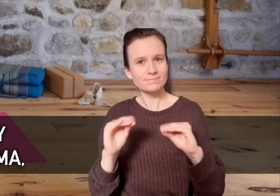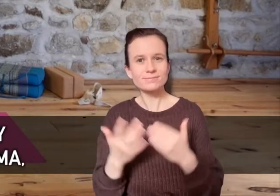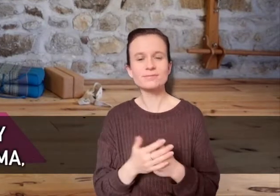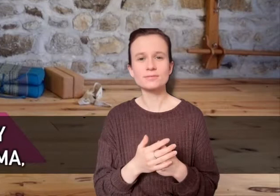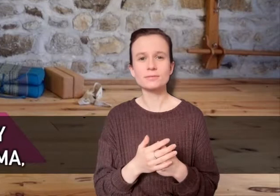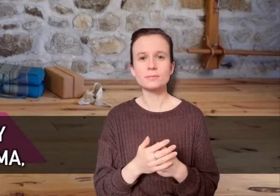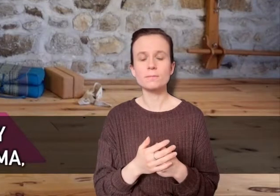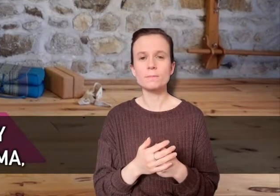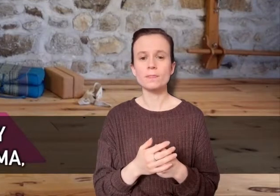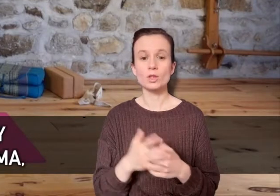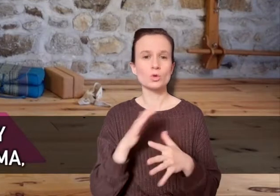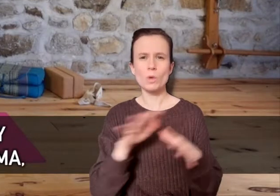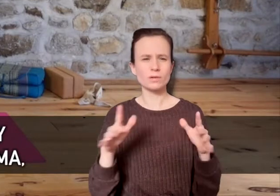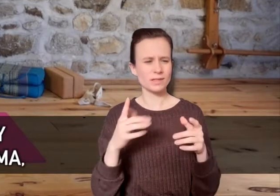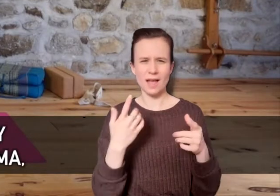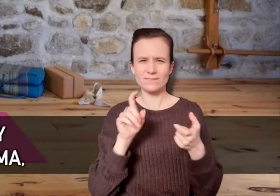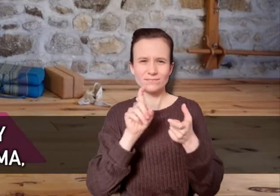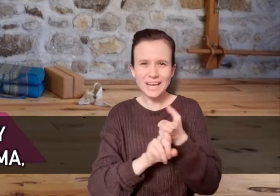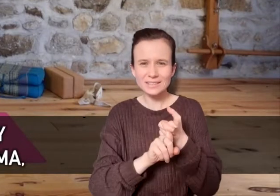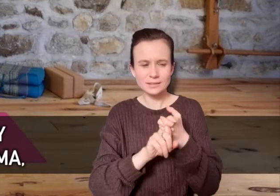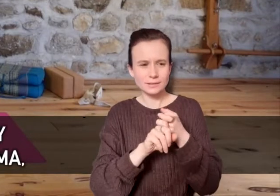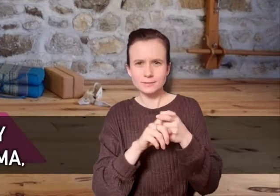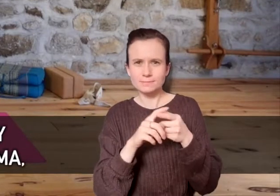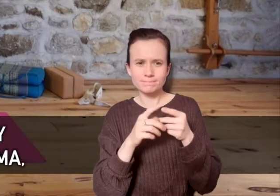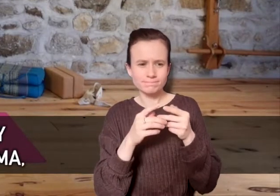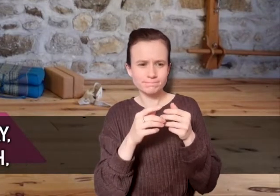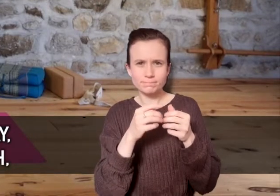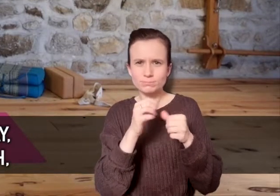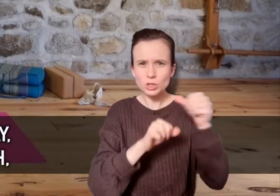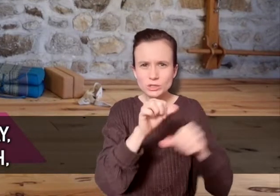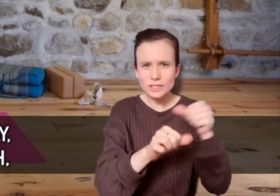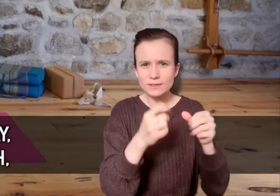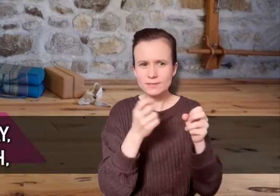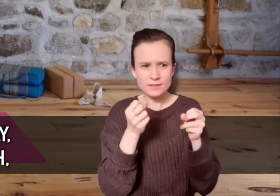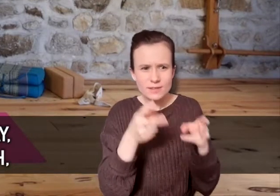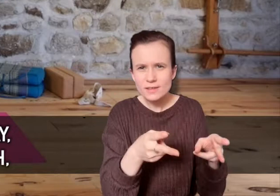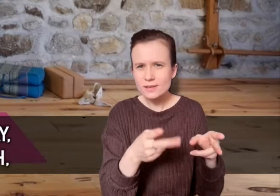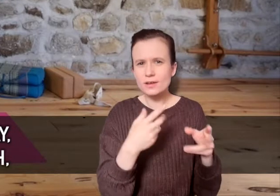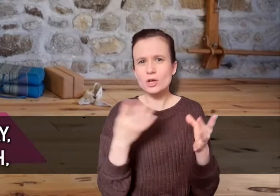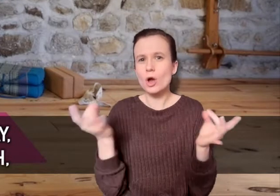We're not going to stick to any specific series, any specific dogma, any specific